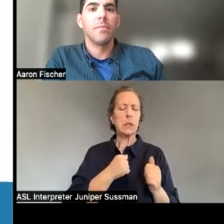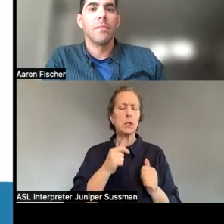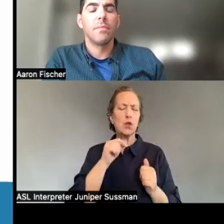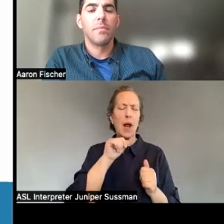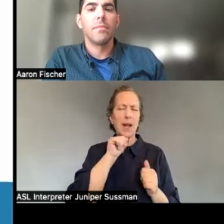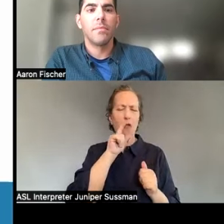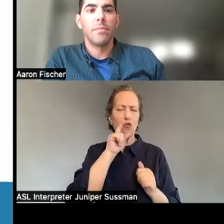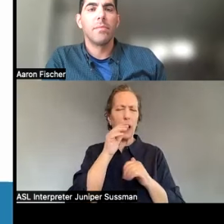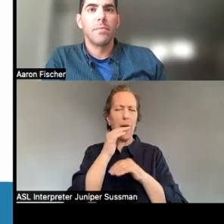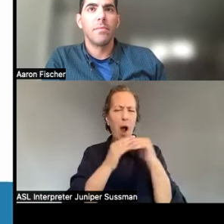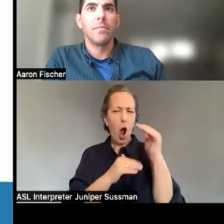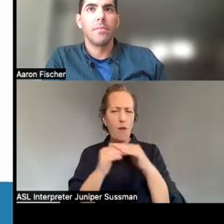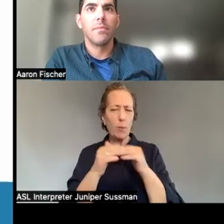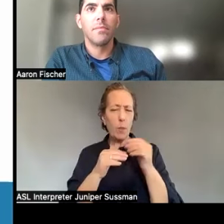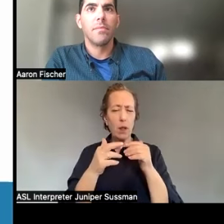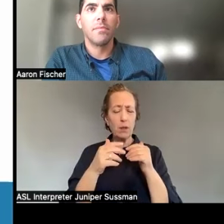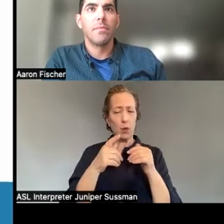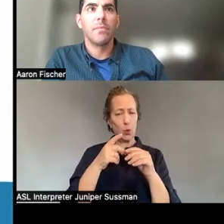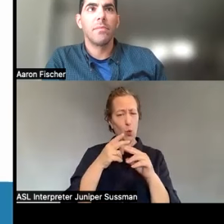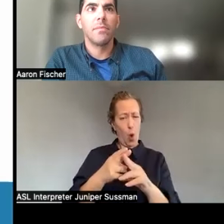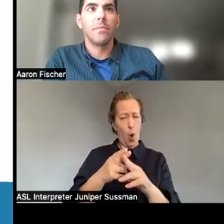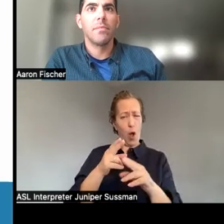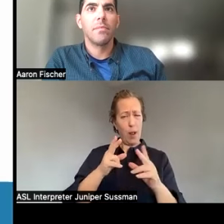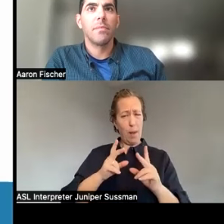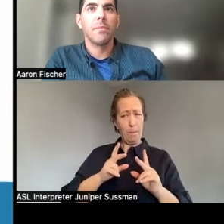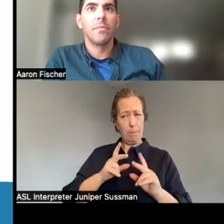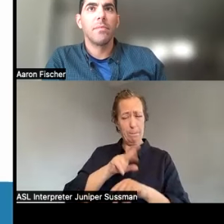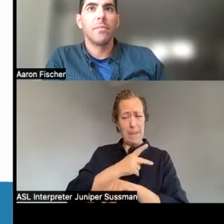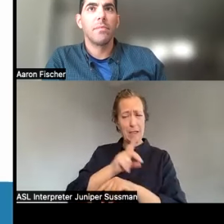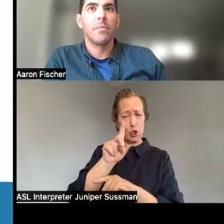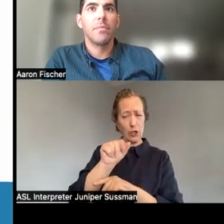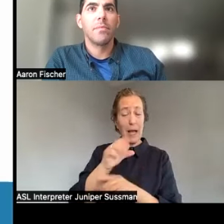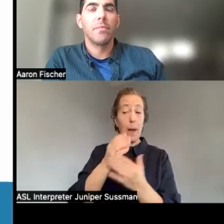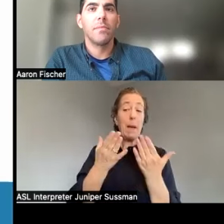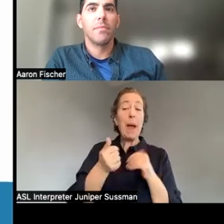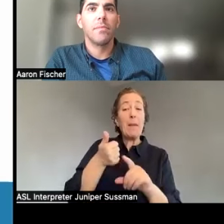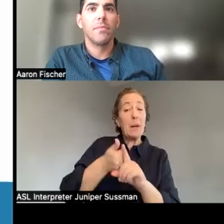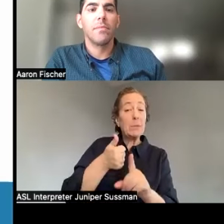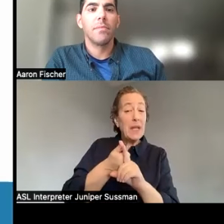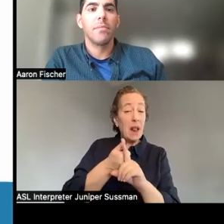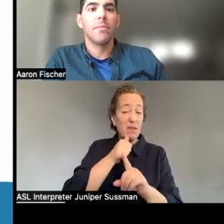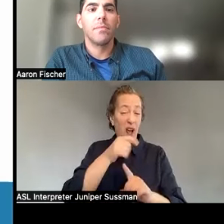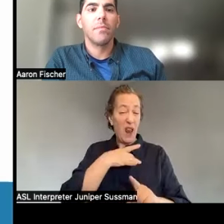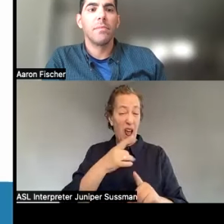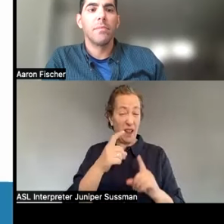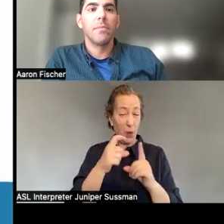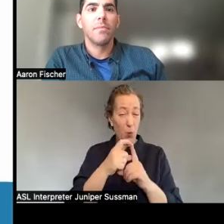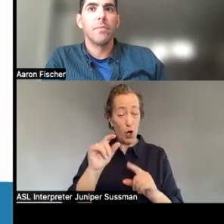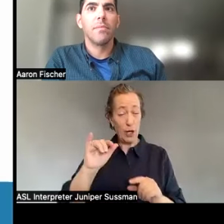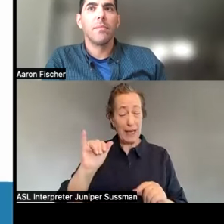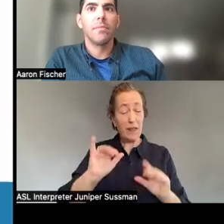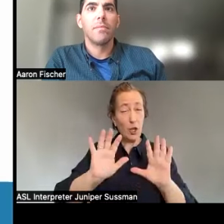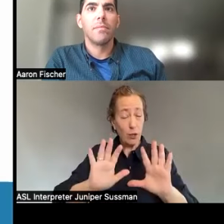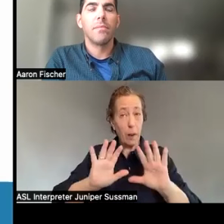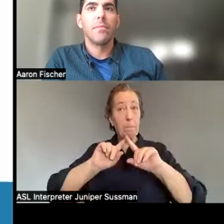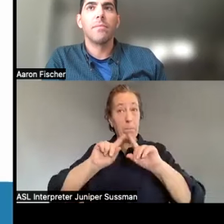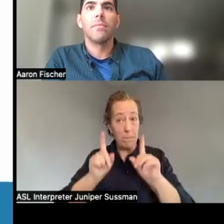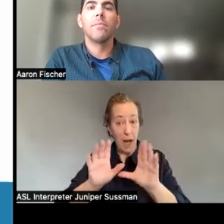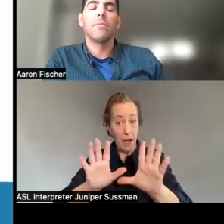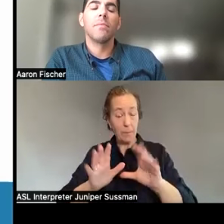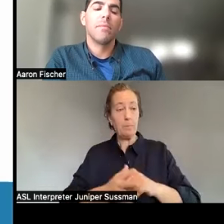your patients as disabled, and it may be a word that they themselves do not embrace or don't like, but nearly all people